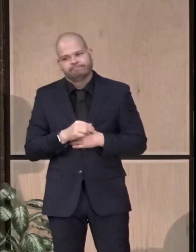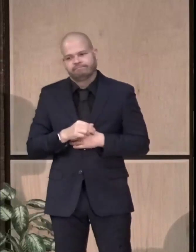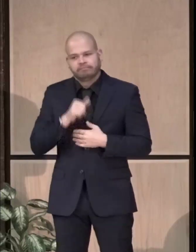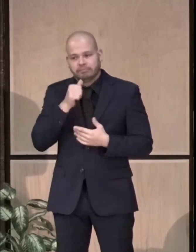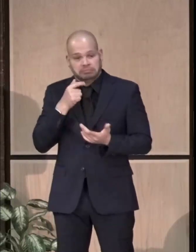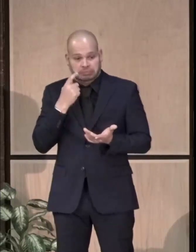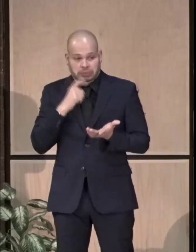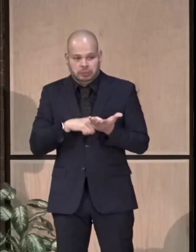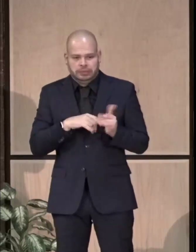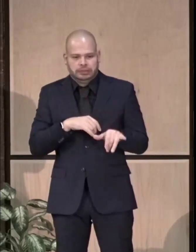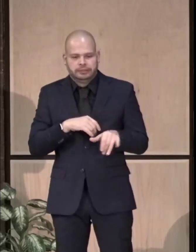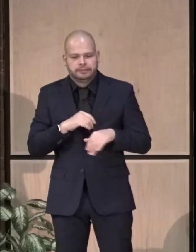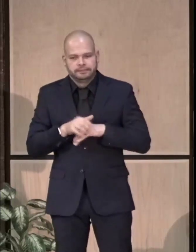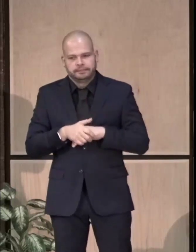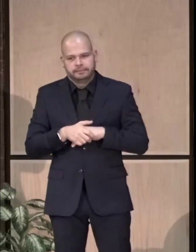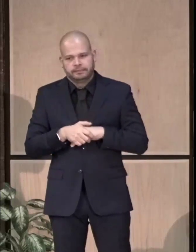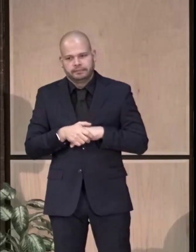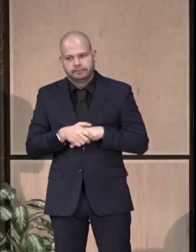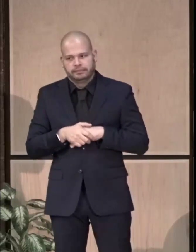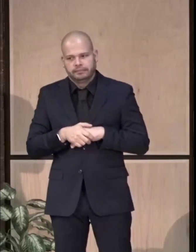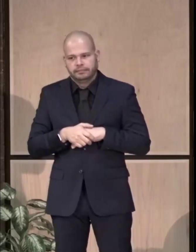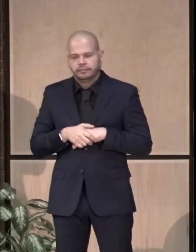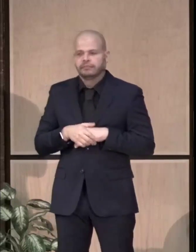Then on the 16th of July,